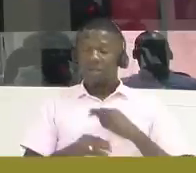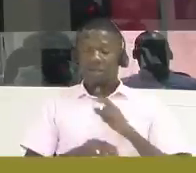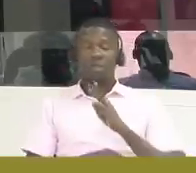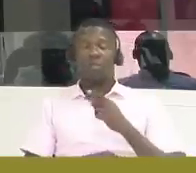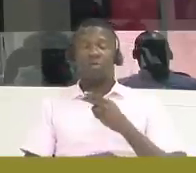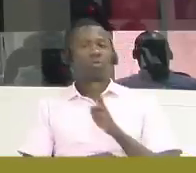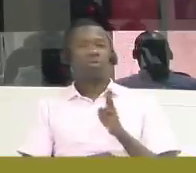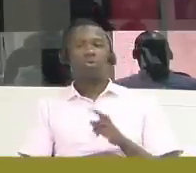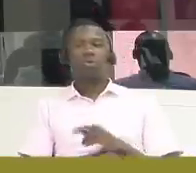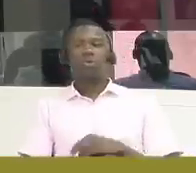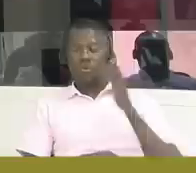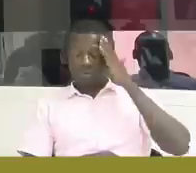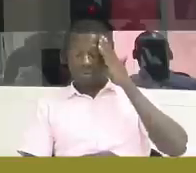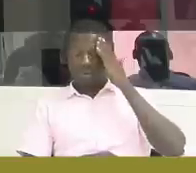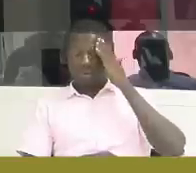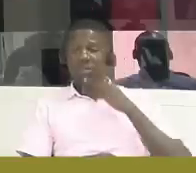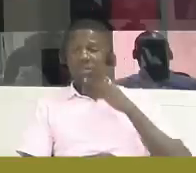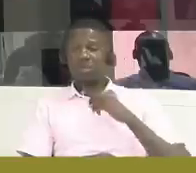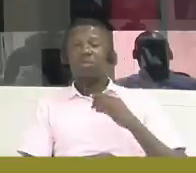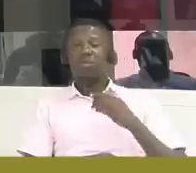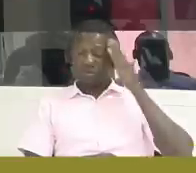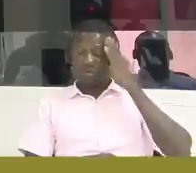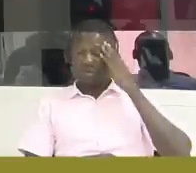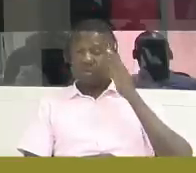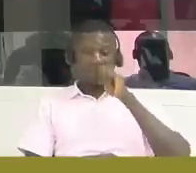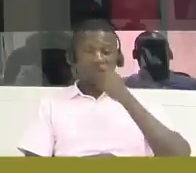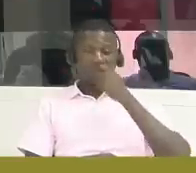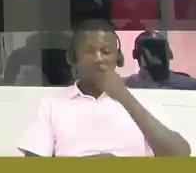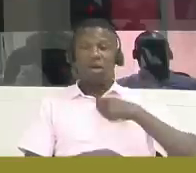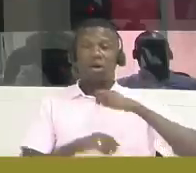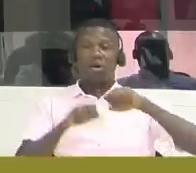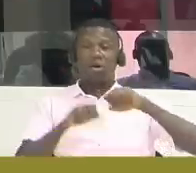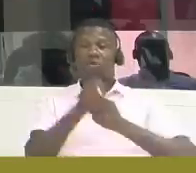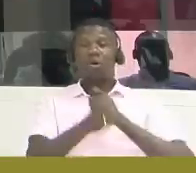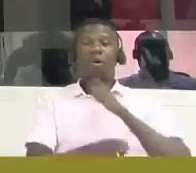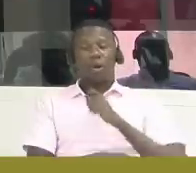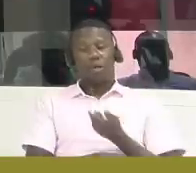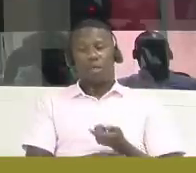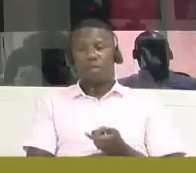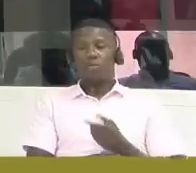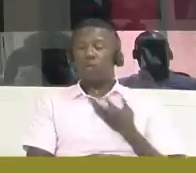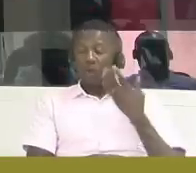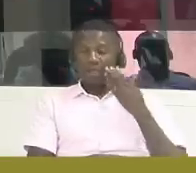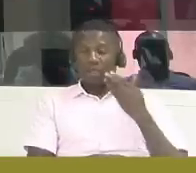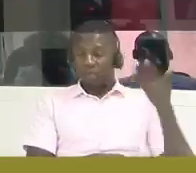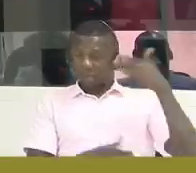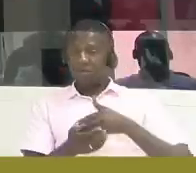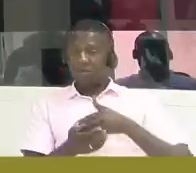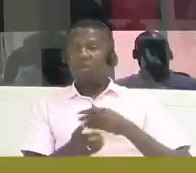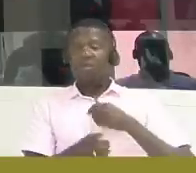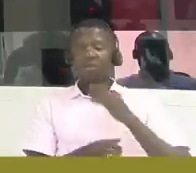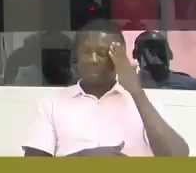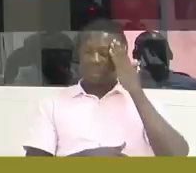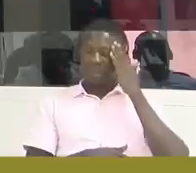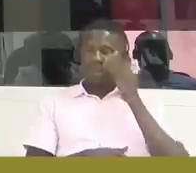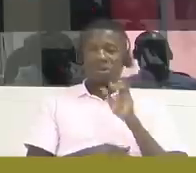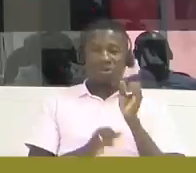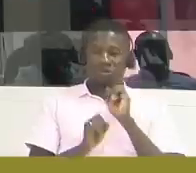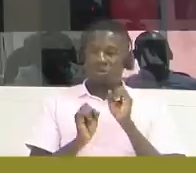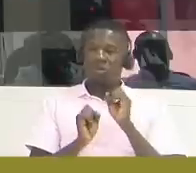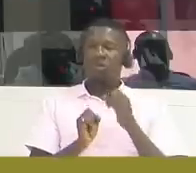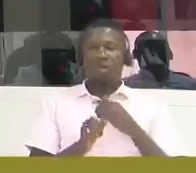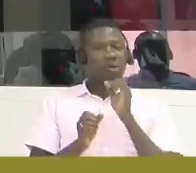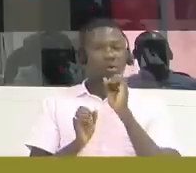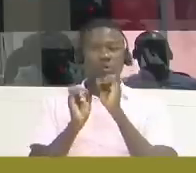knew the death of my husband. But when she came, she found out that I did not know. She can't tell me. Then she went back. It